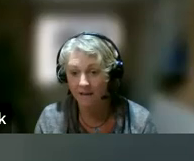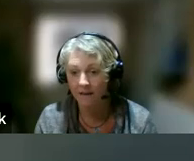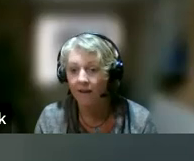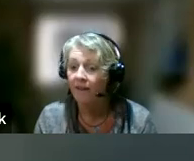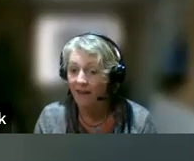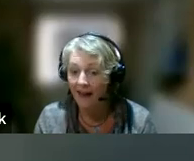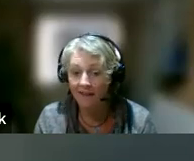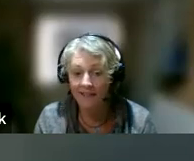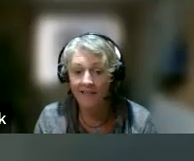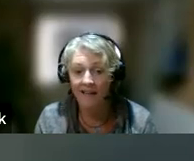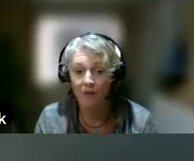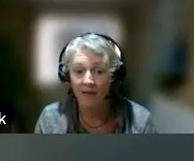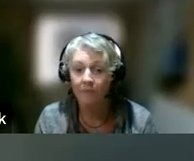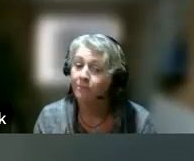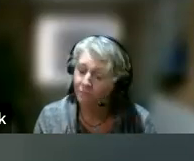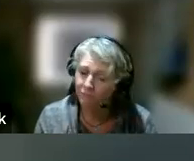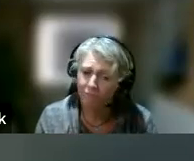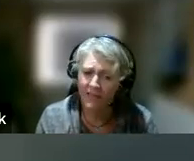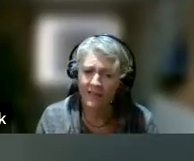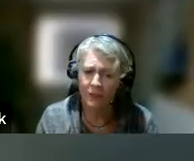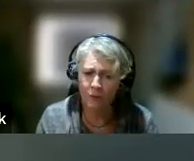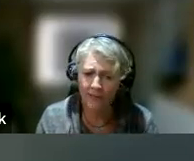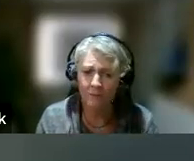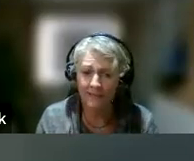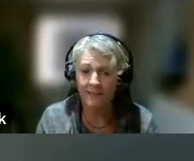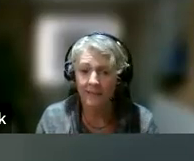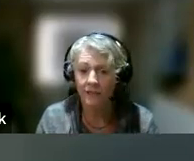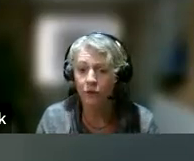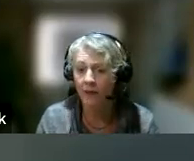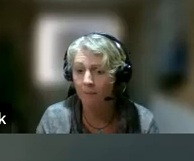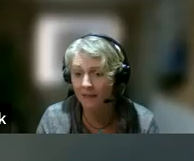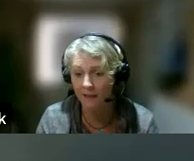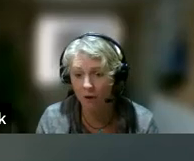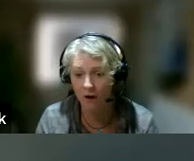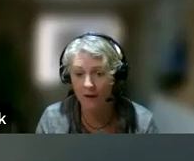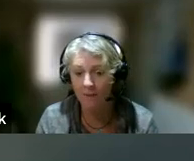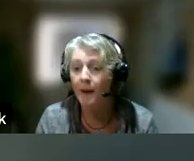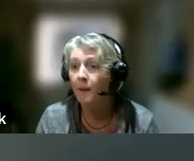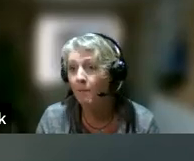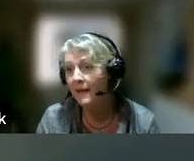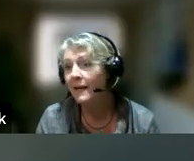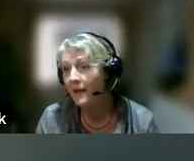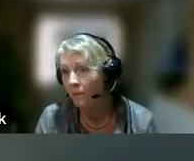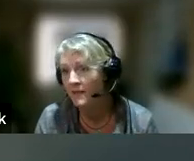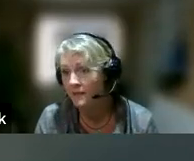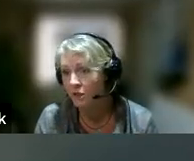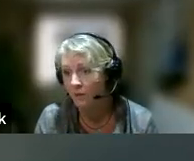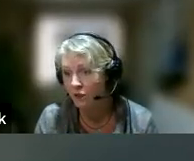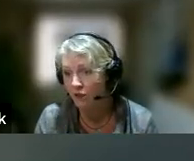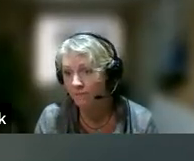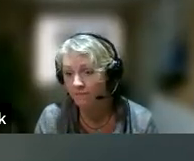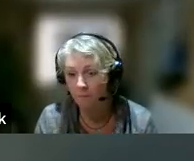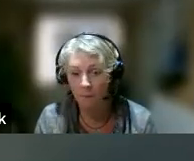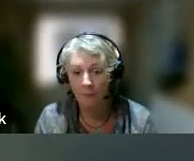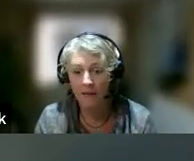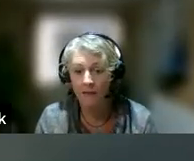ended. That and telling me that tricking my son into committing a crime might help the